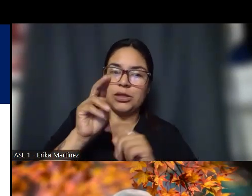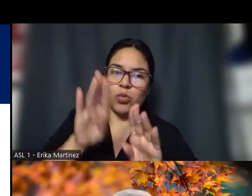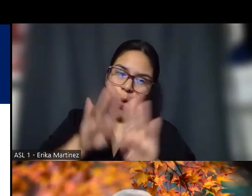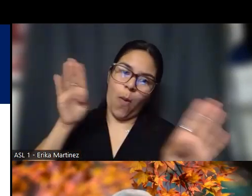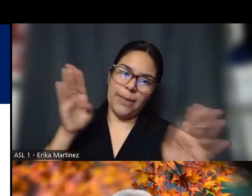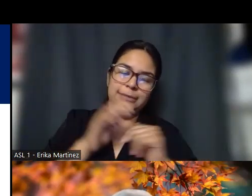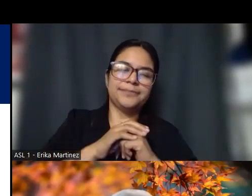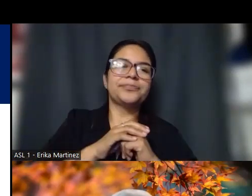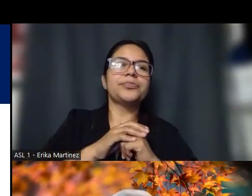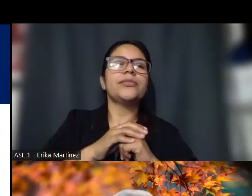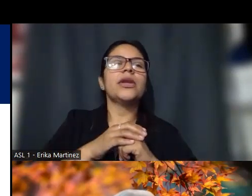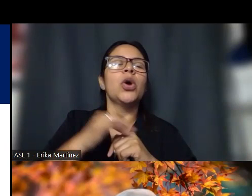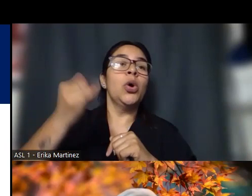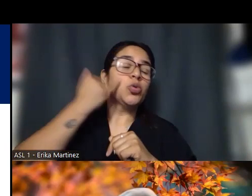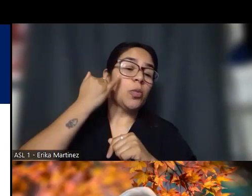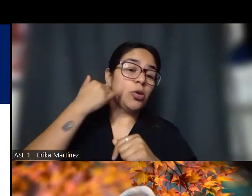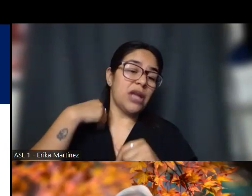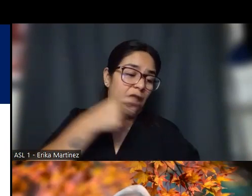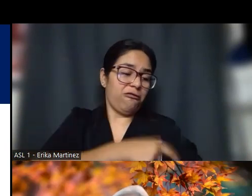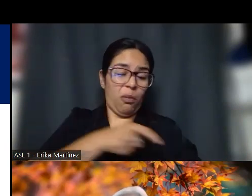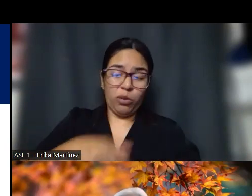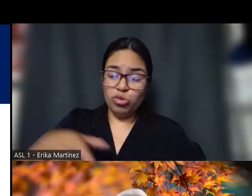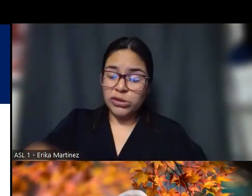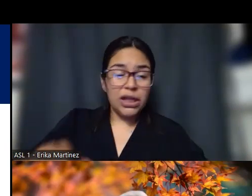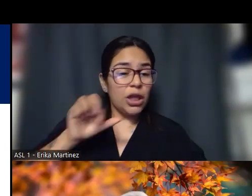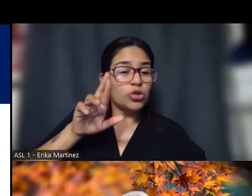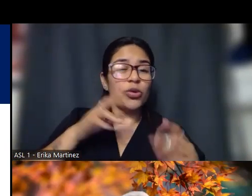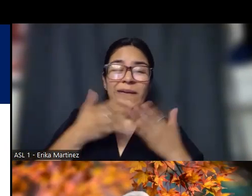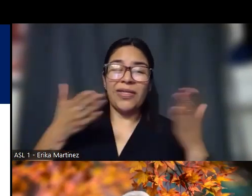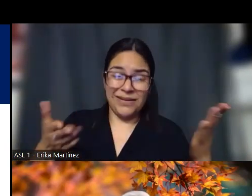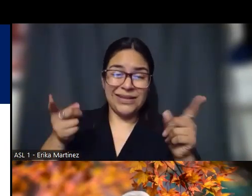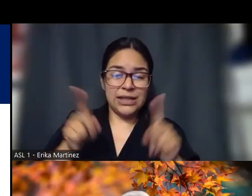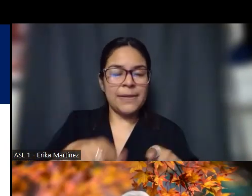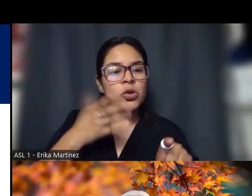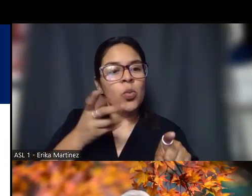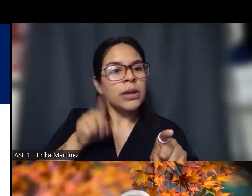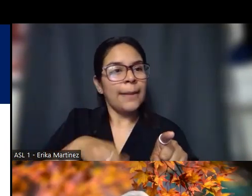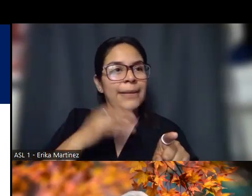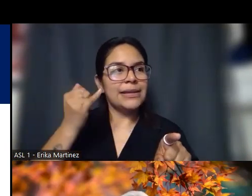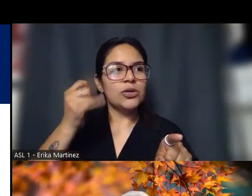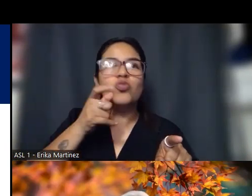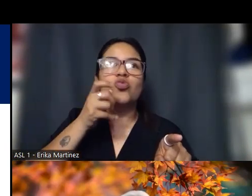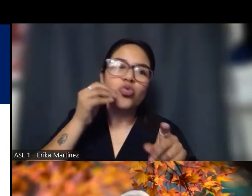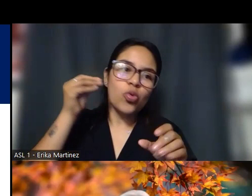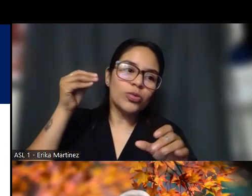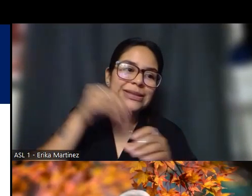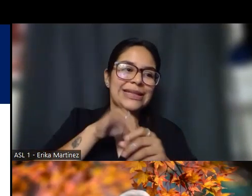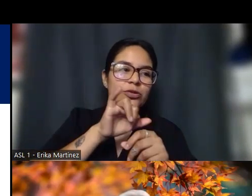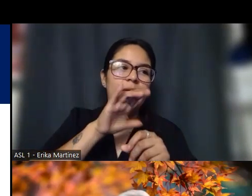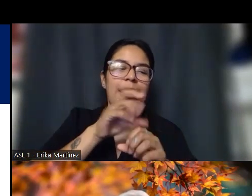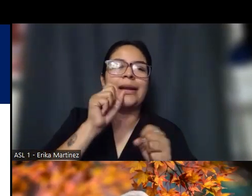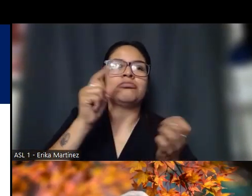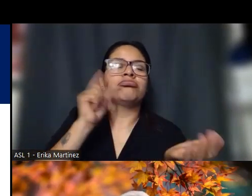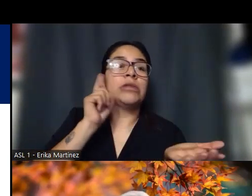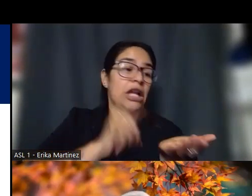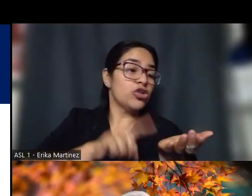bodily injury, substantial risk, law enforcement is also expected to come in and investigate